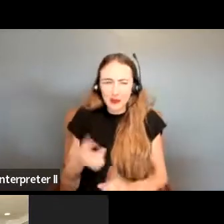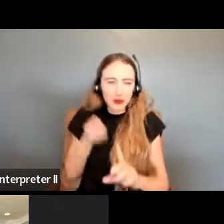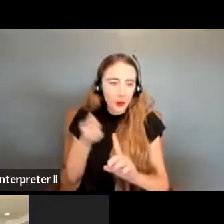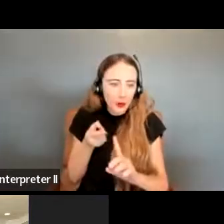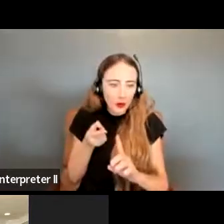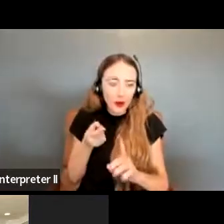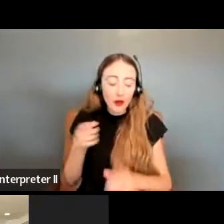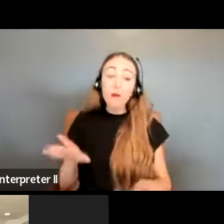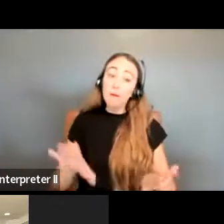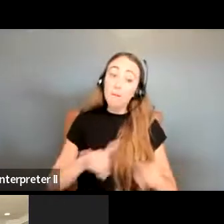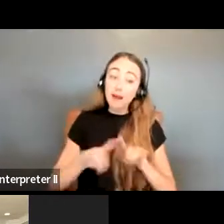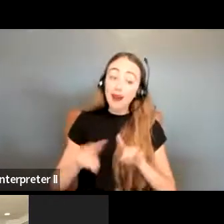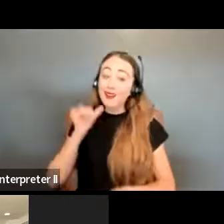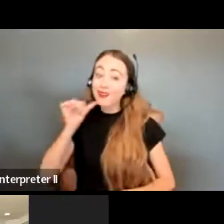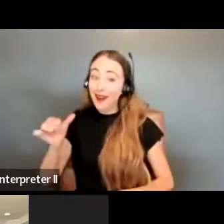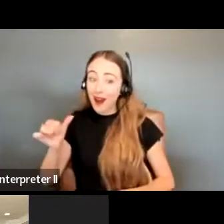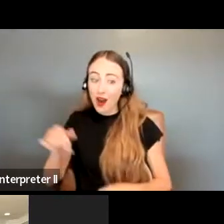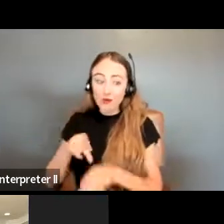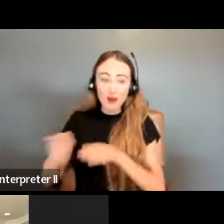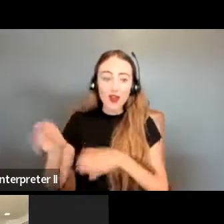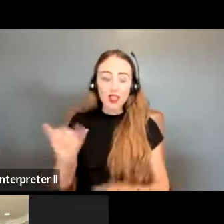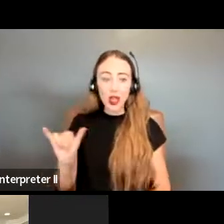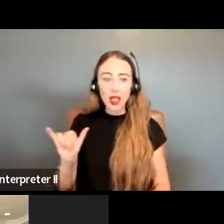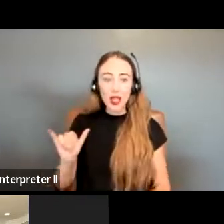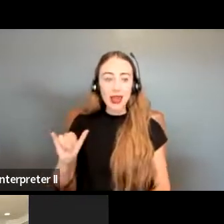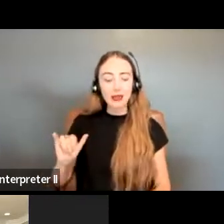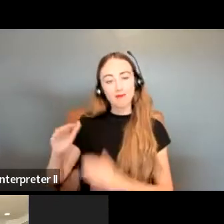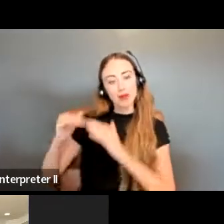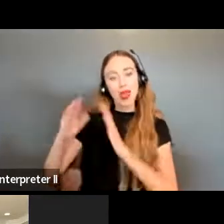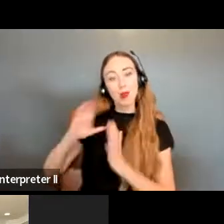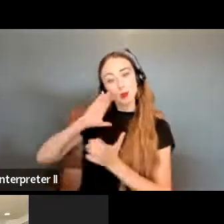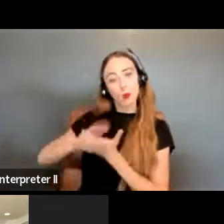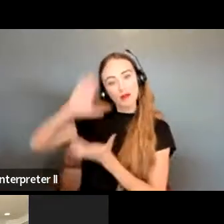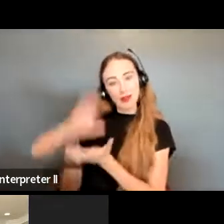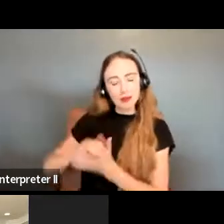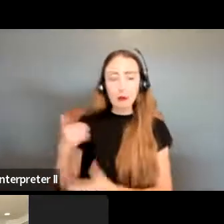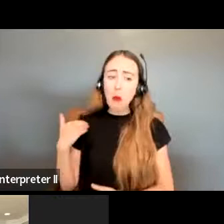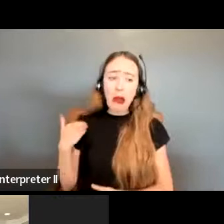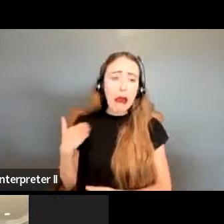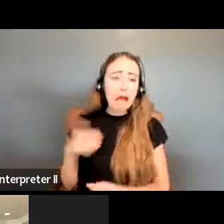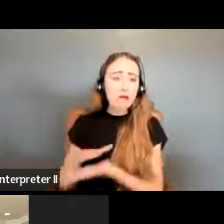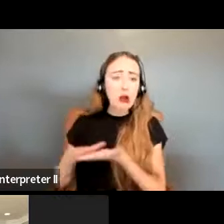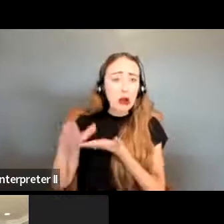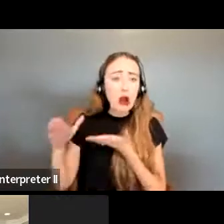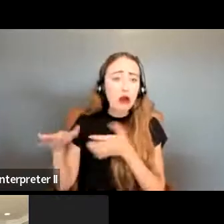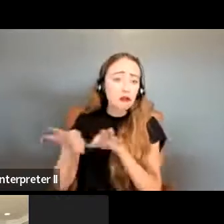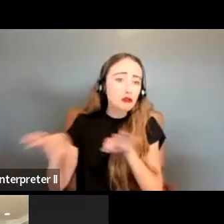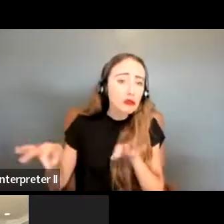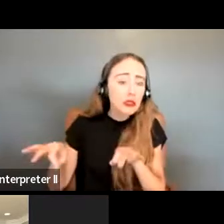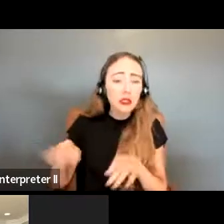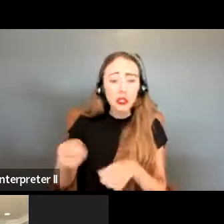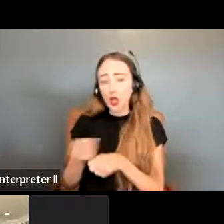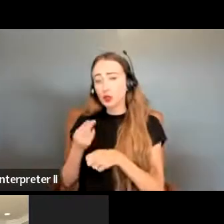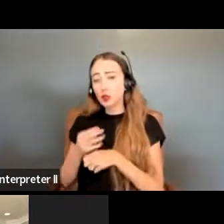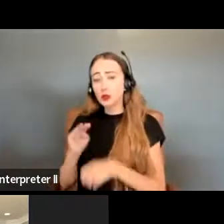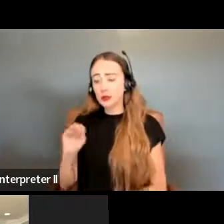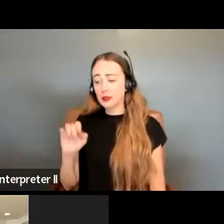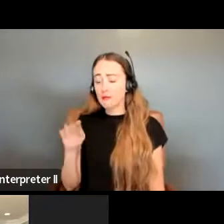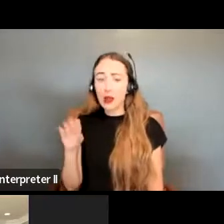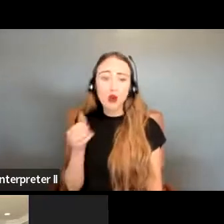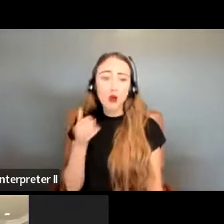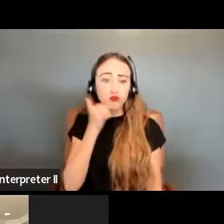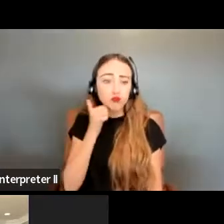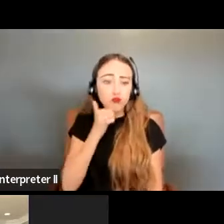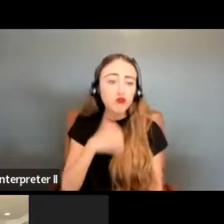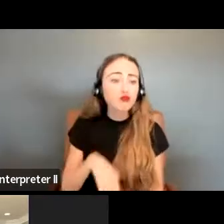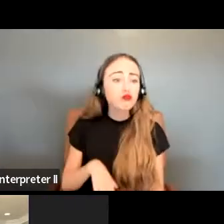hand, a non-professional housewife or house husband with a college degree who uses Metro daily, say to take his or her kids to